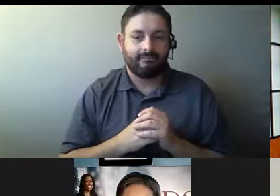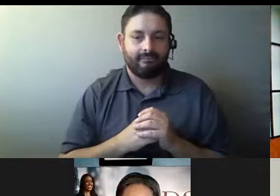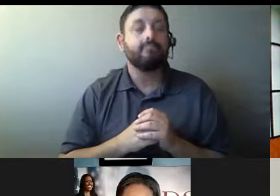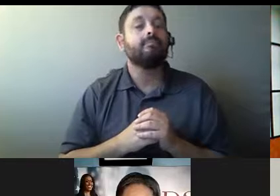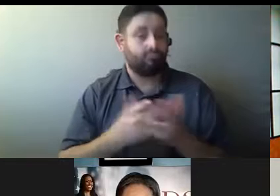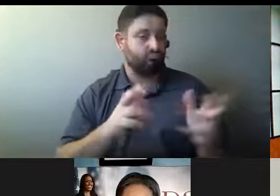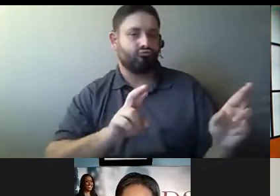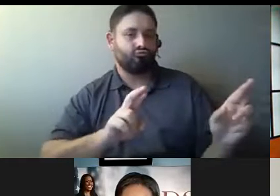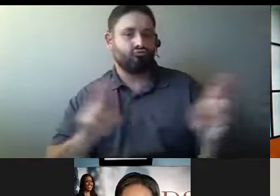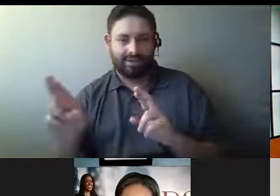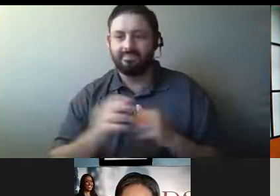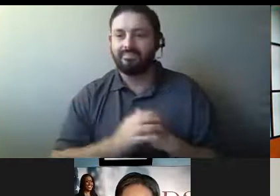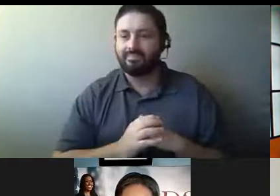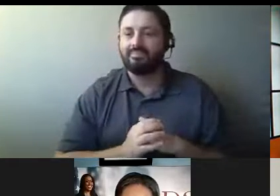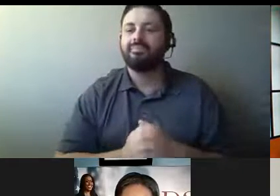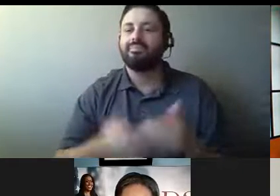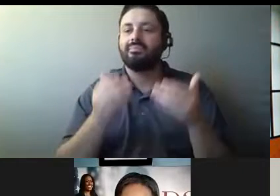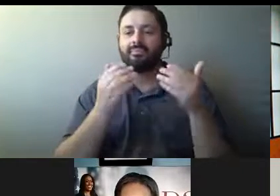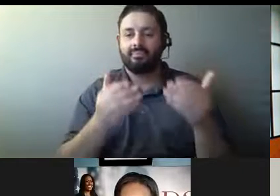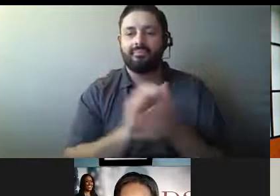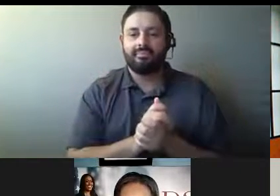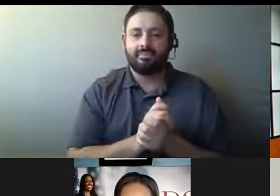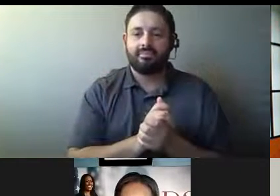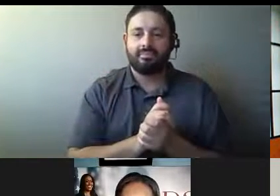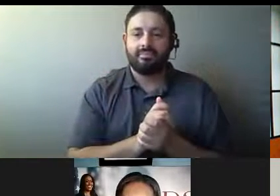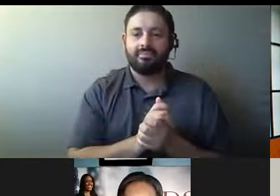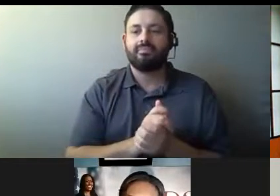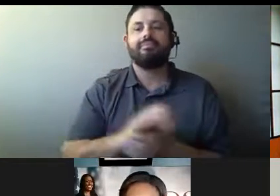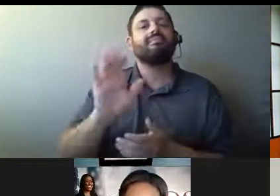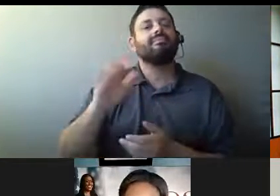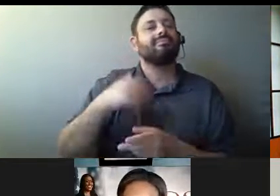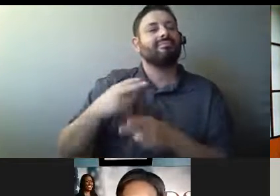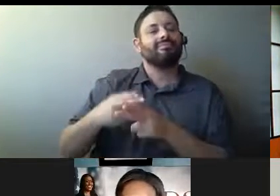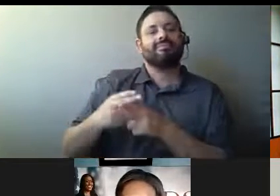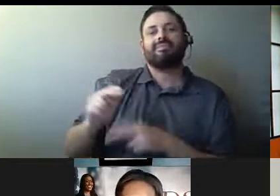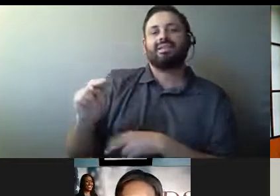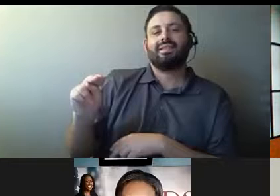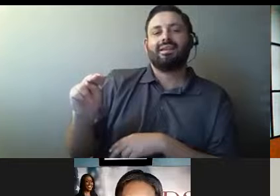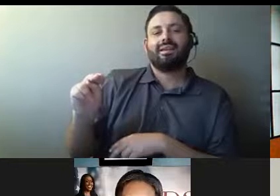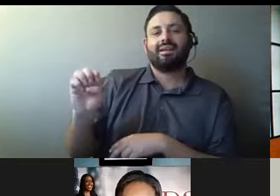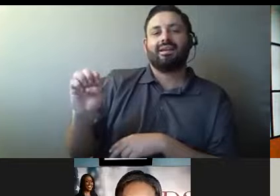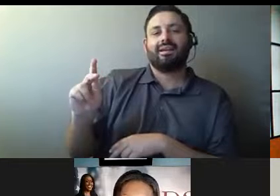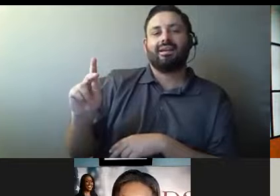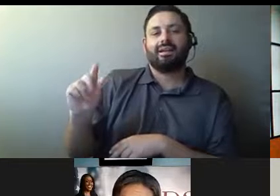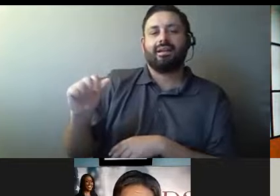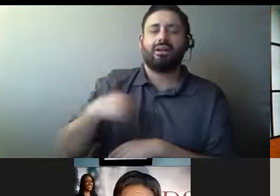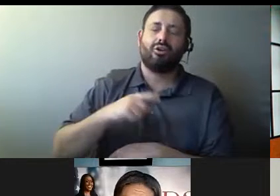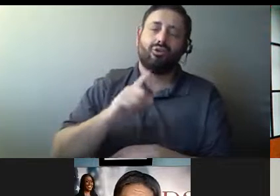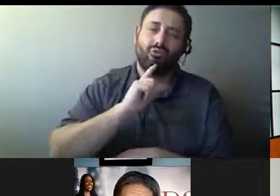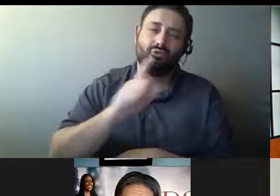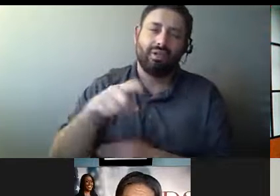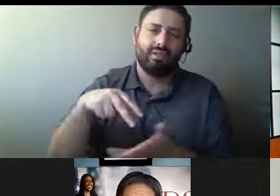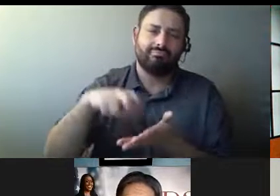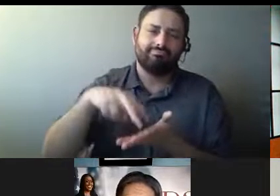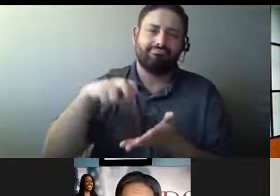It's ready. Okay, go. Go ahead, Nika. All right. My name is Nika, and I am really, really excited to be running